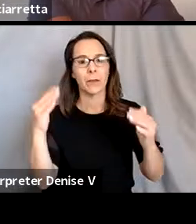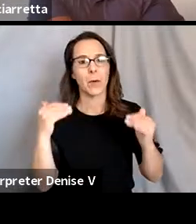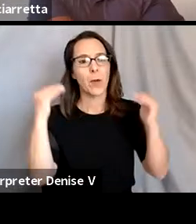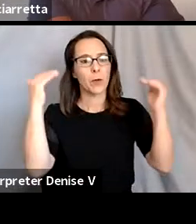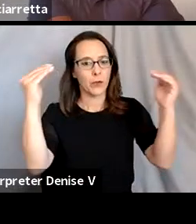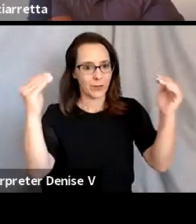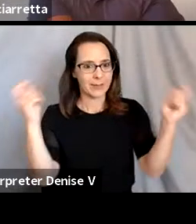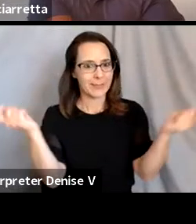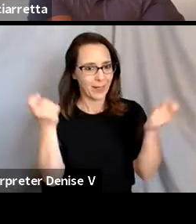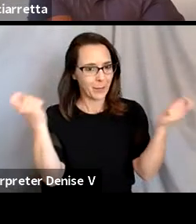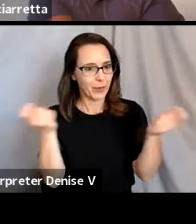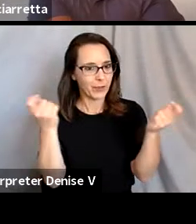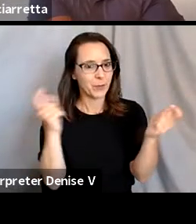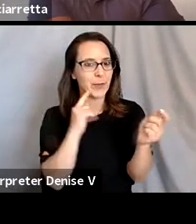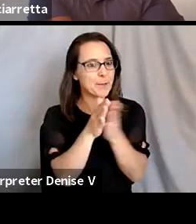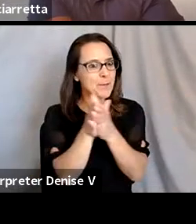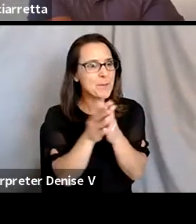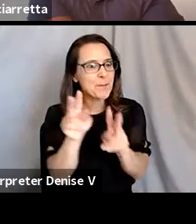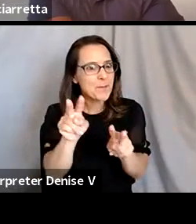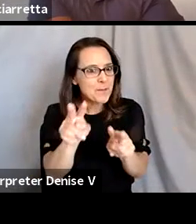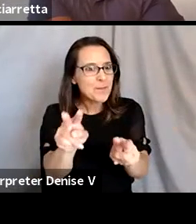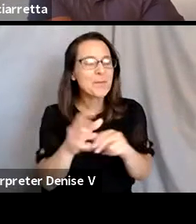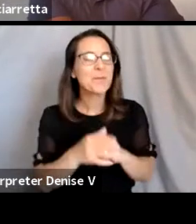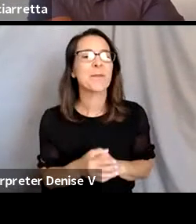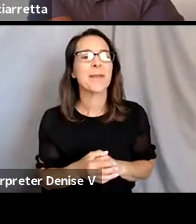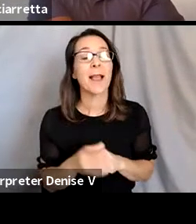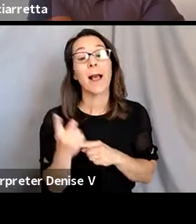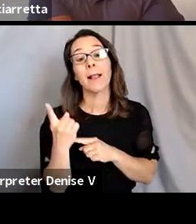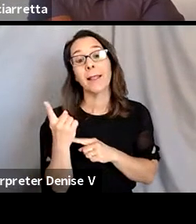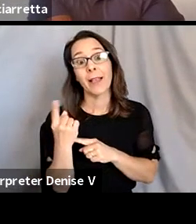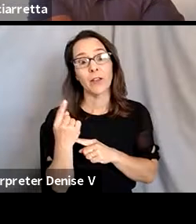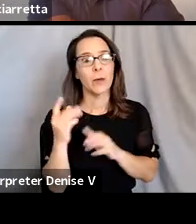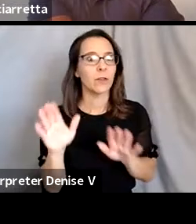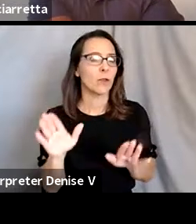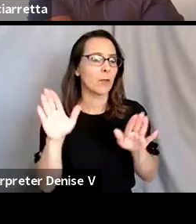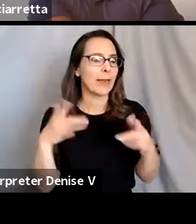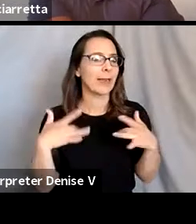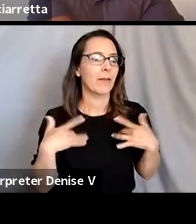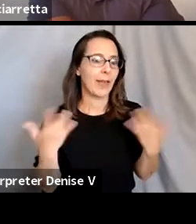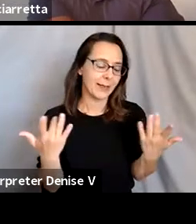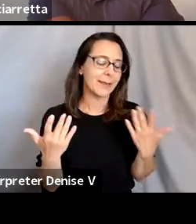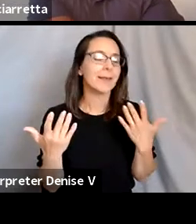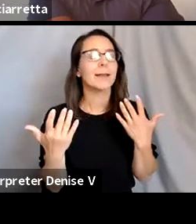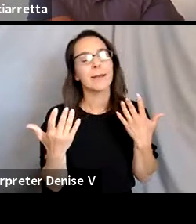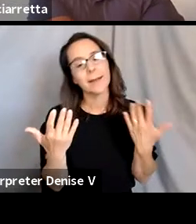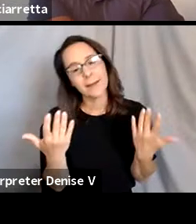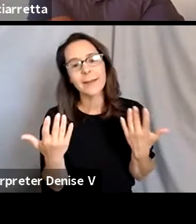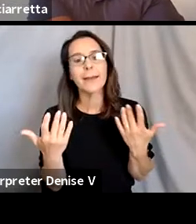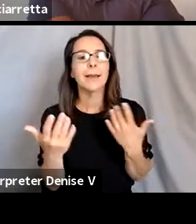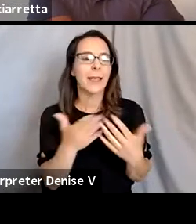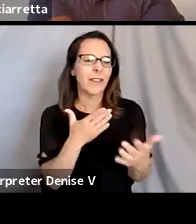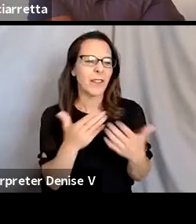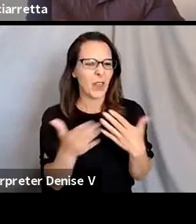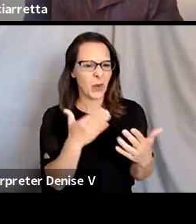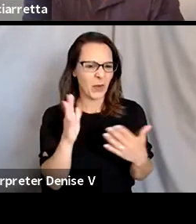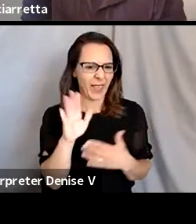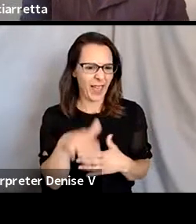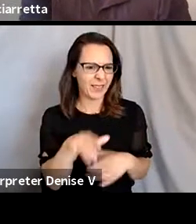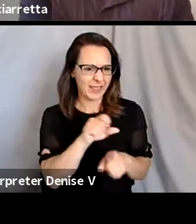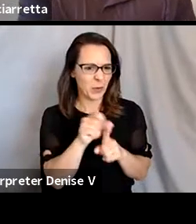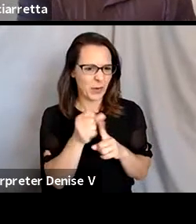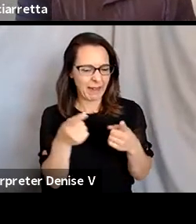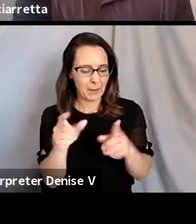to. Last year was a great event considering the circumstances, and we look forward to this year being just as